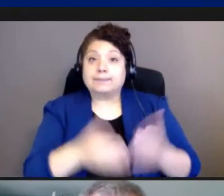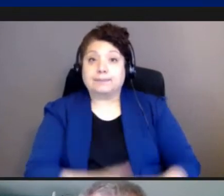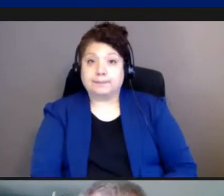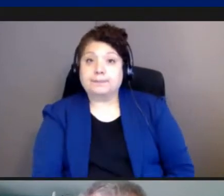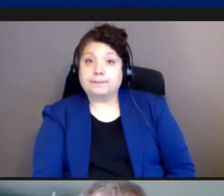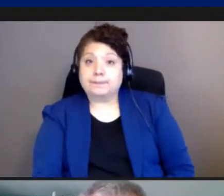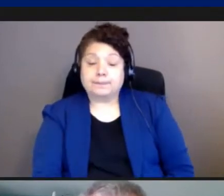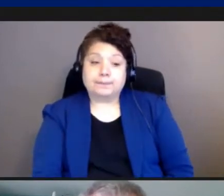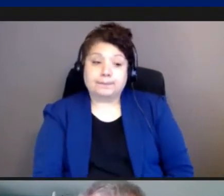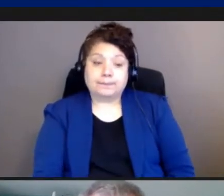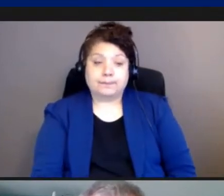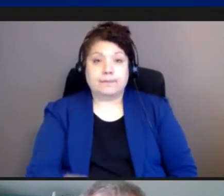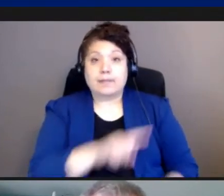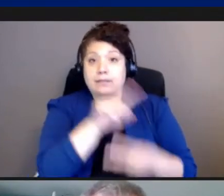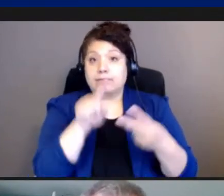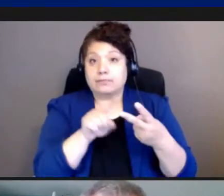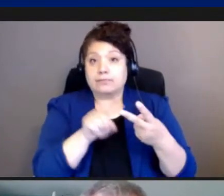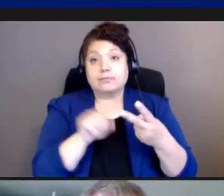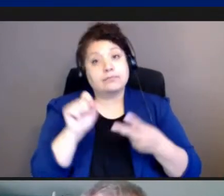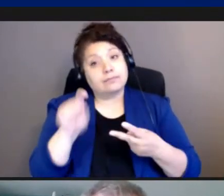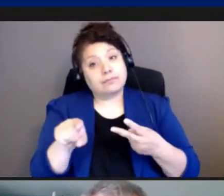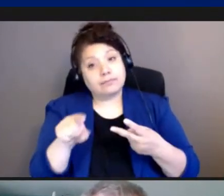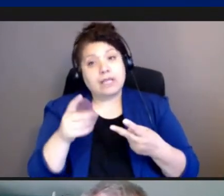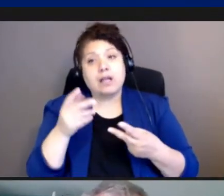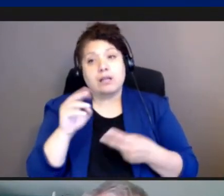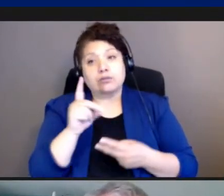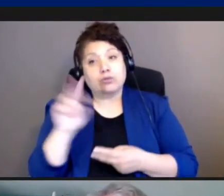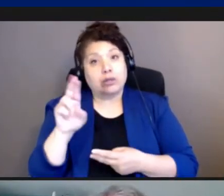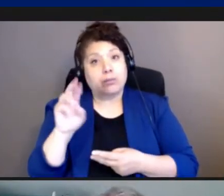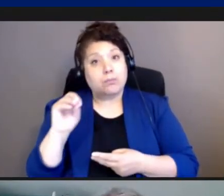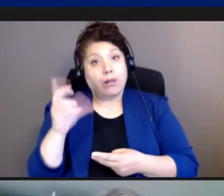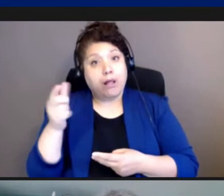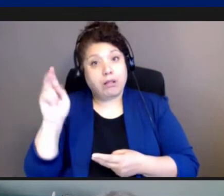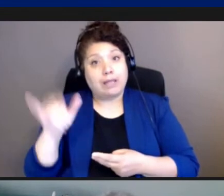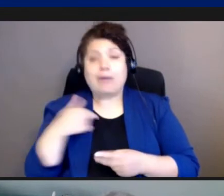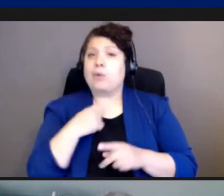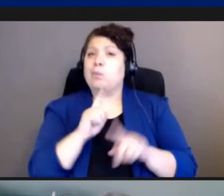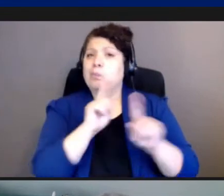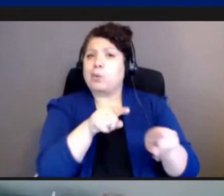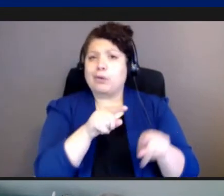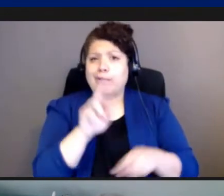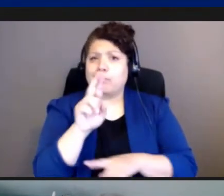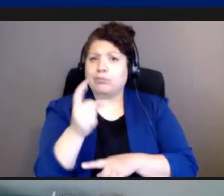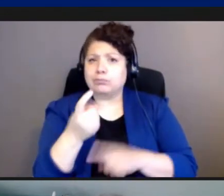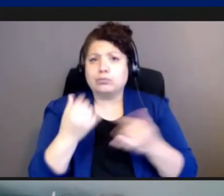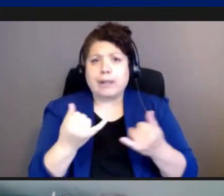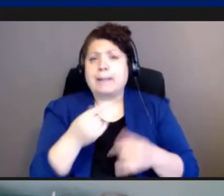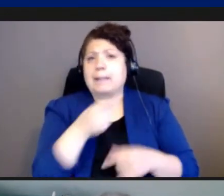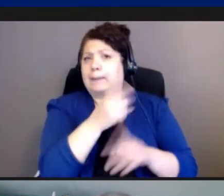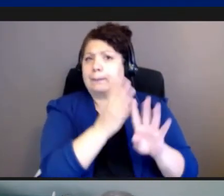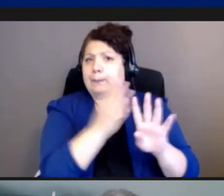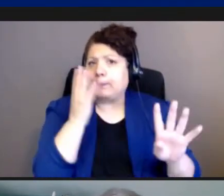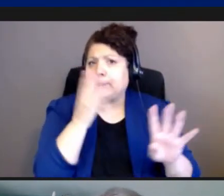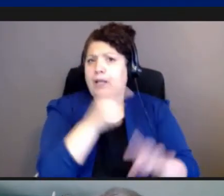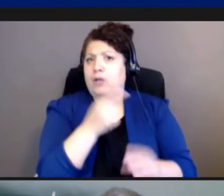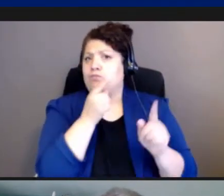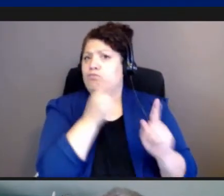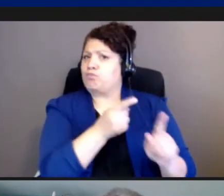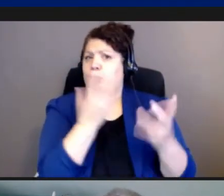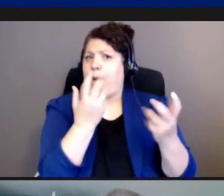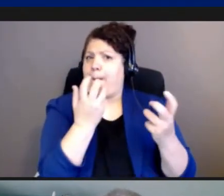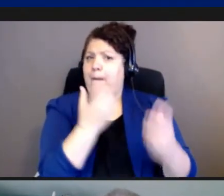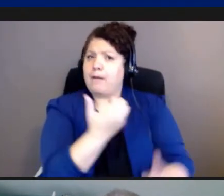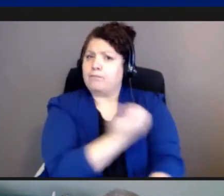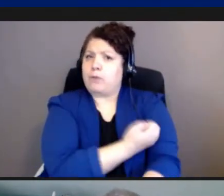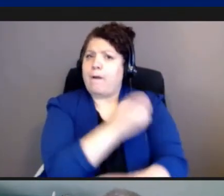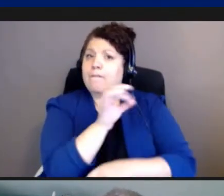Okay, for a follow-up question, maybe for Dr. Mulofny, I was in a pharmacy today, and there were long lineups for flu shots. There were signs up saying that the